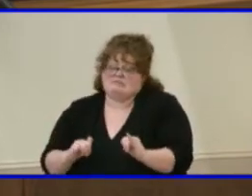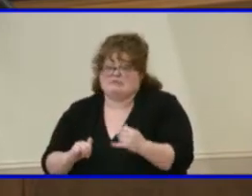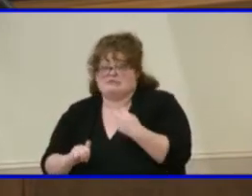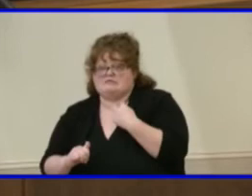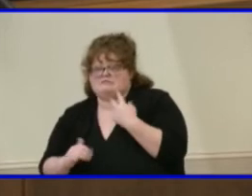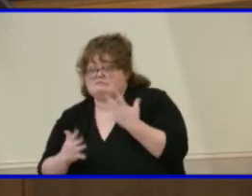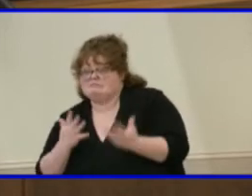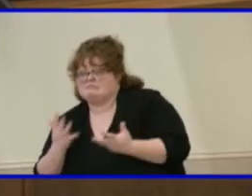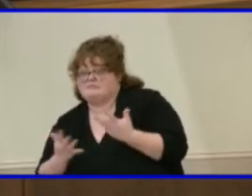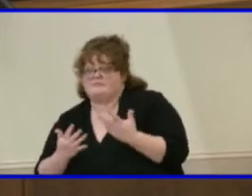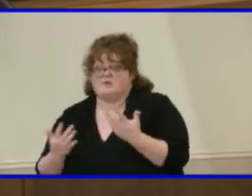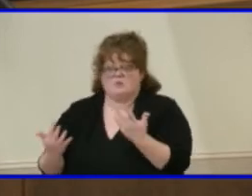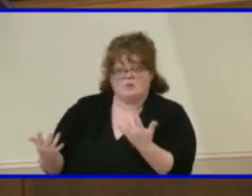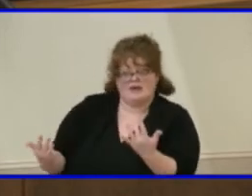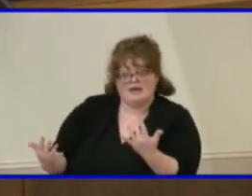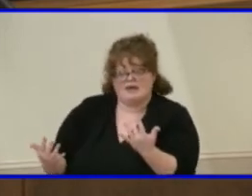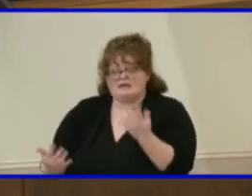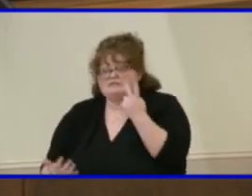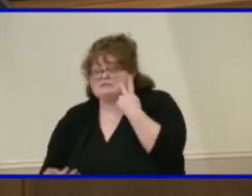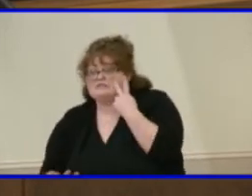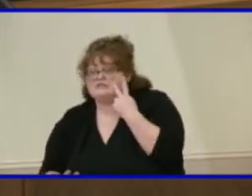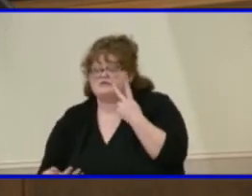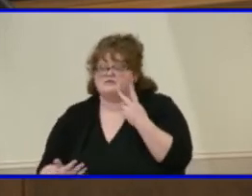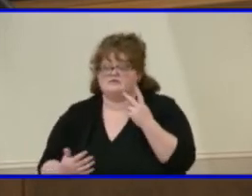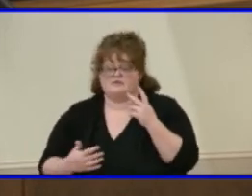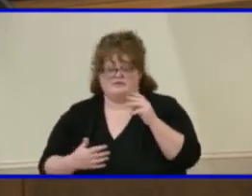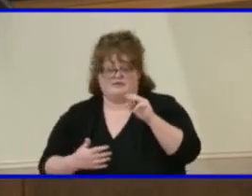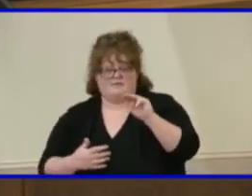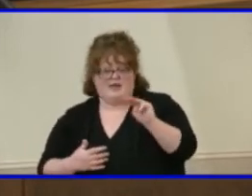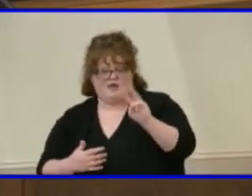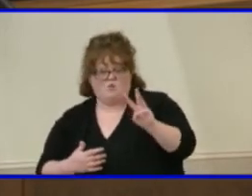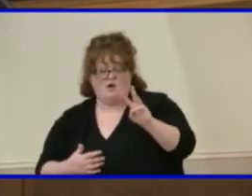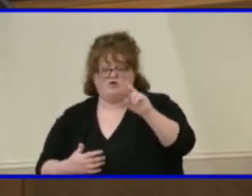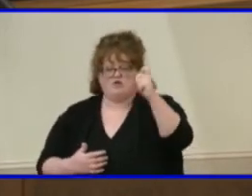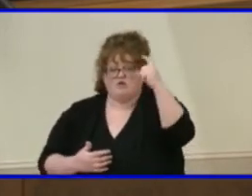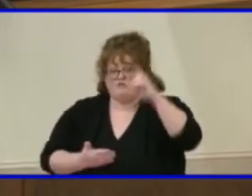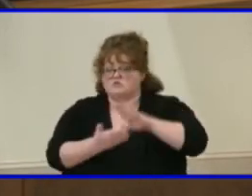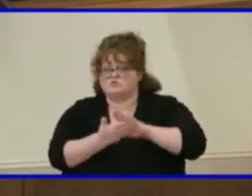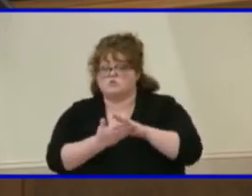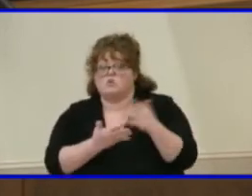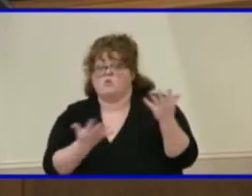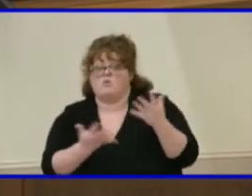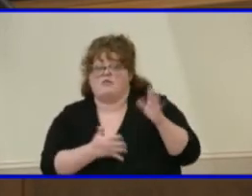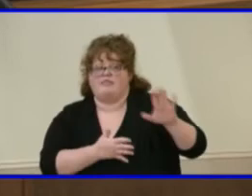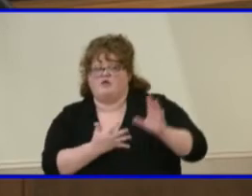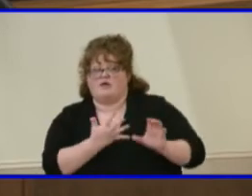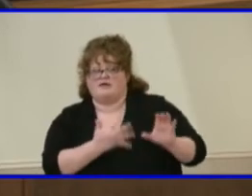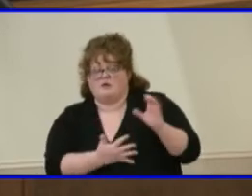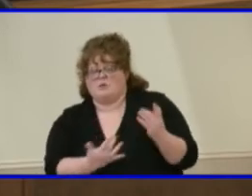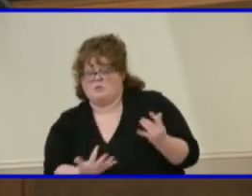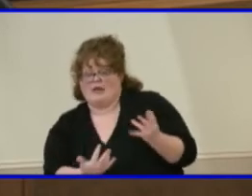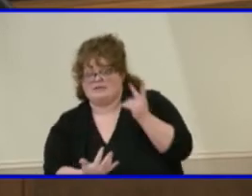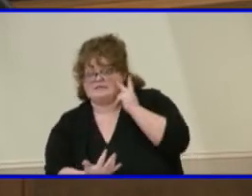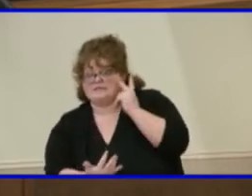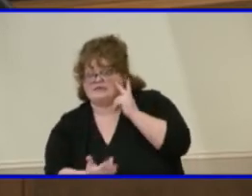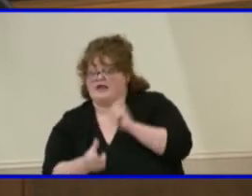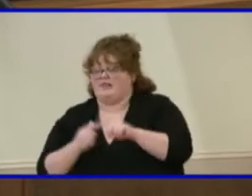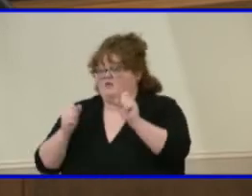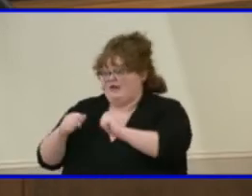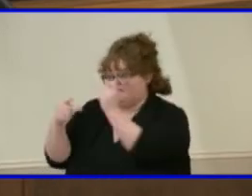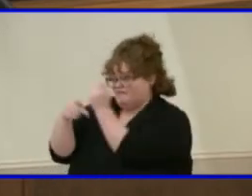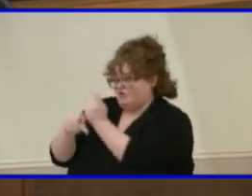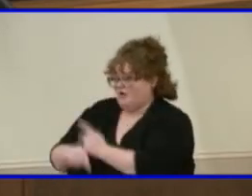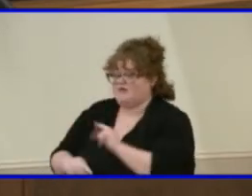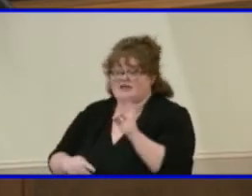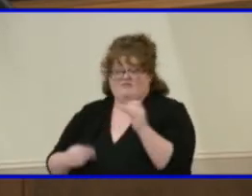Maggie Walker to go ahead and make those first set of criteria and what it's going to look like. And then I think we can kind of gauge a little bit further. I think if we were just to kind of put numbers out